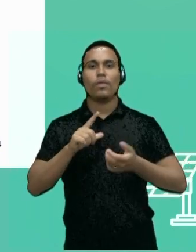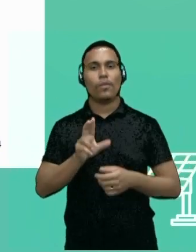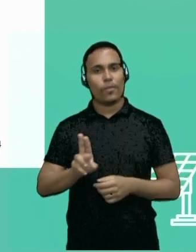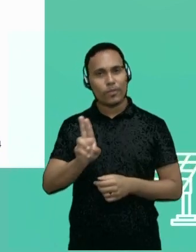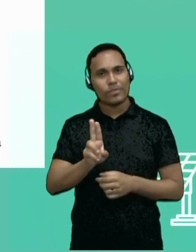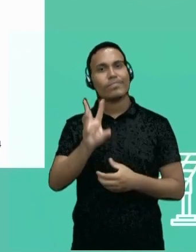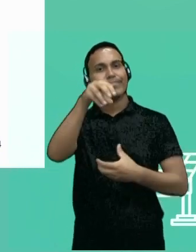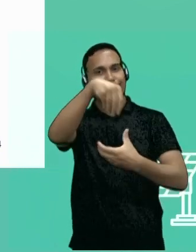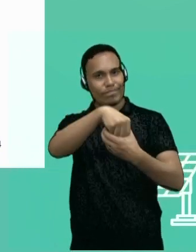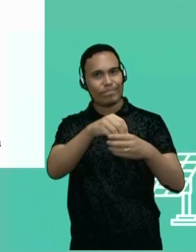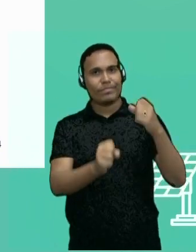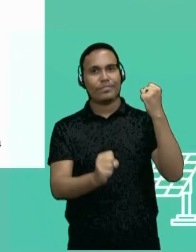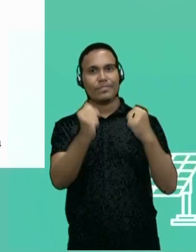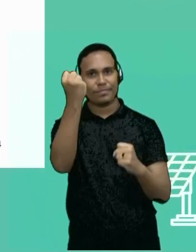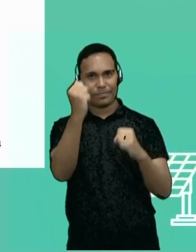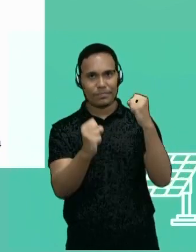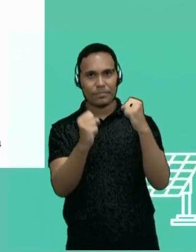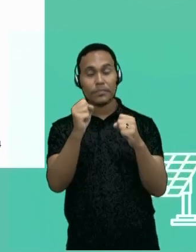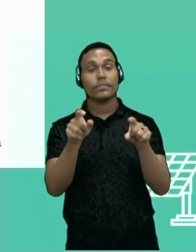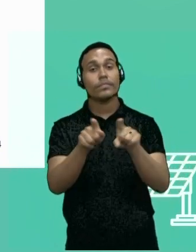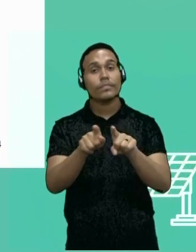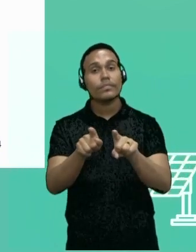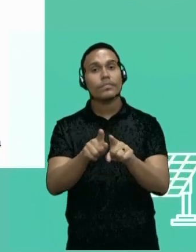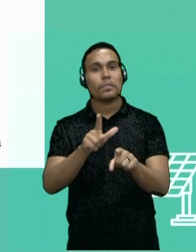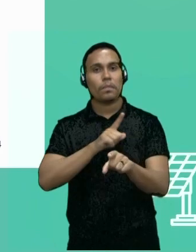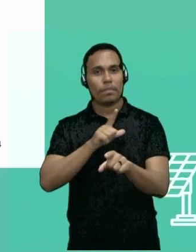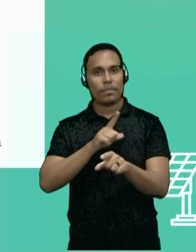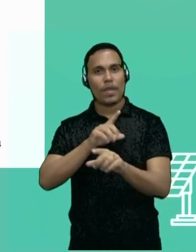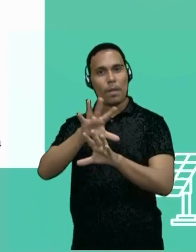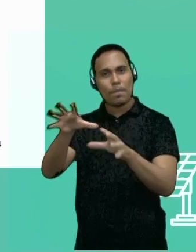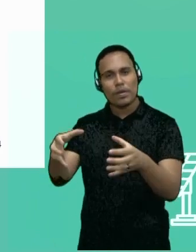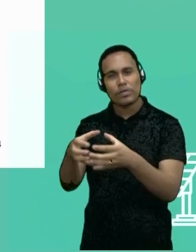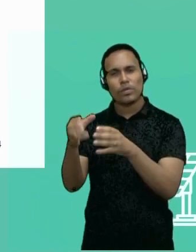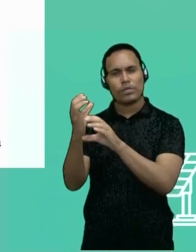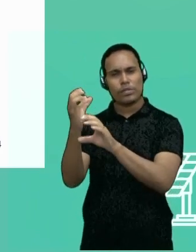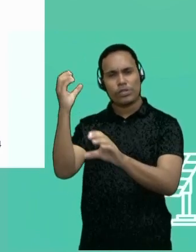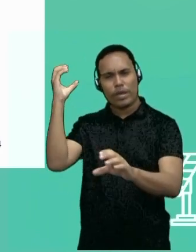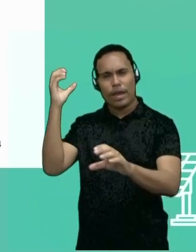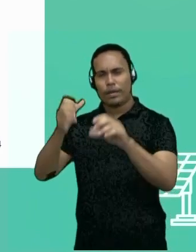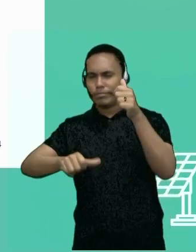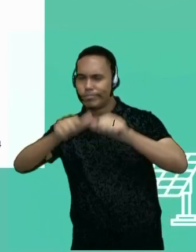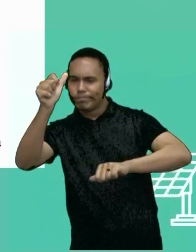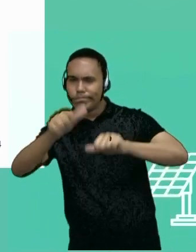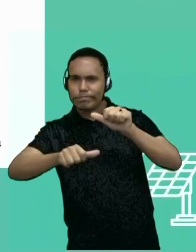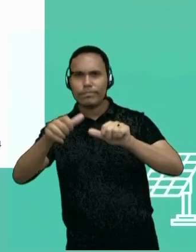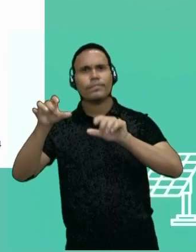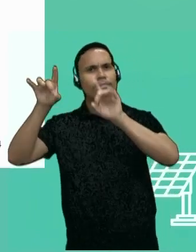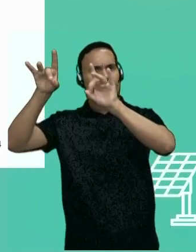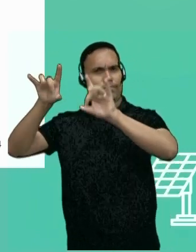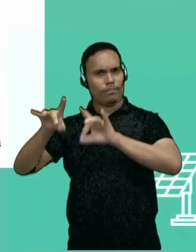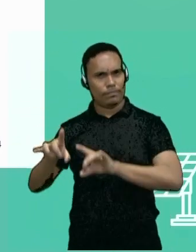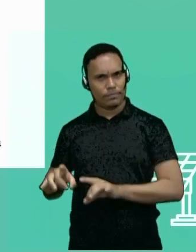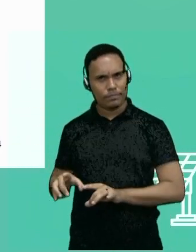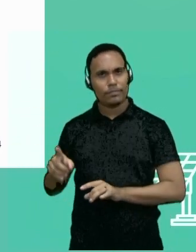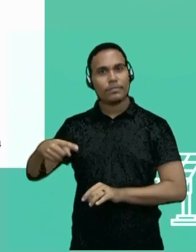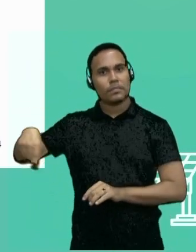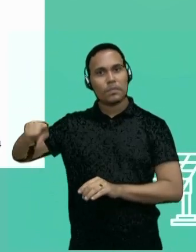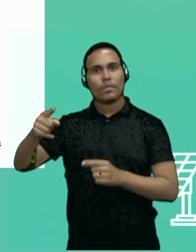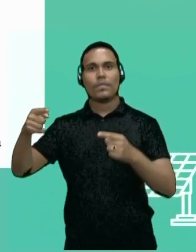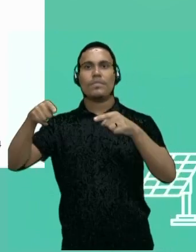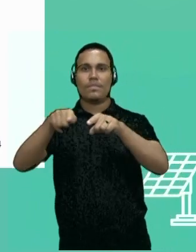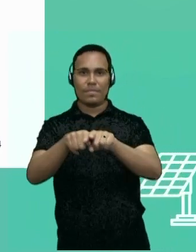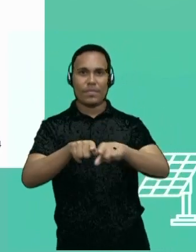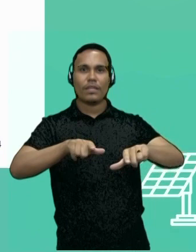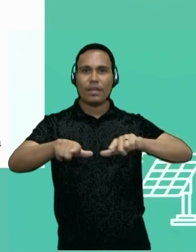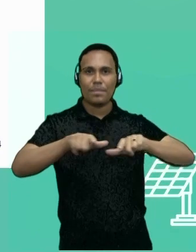engineering consultancies specializing in hydrogen usage and heat and power, including Arup and Clark Energy. On the mobility side,